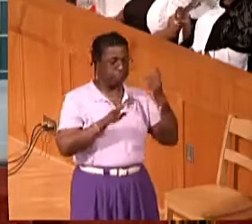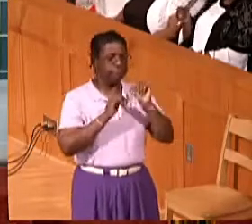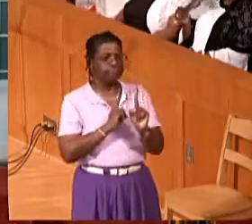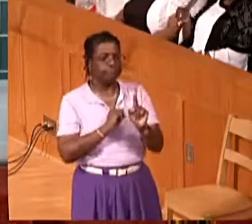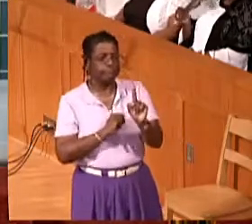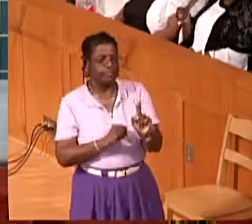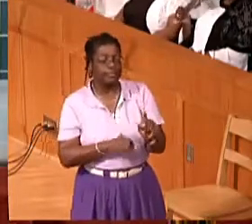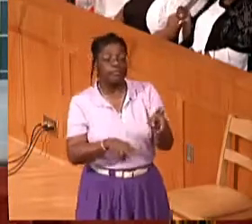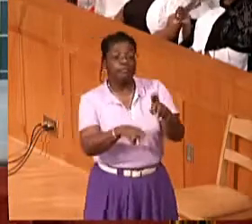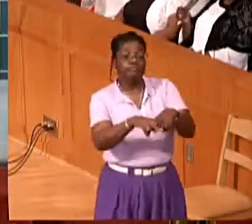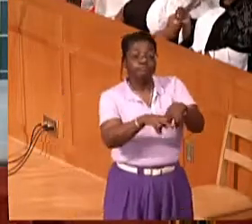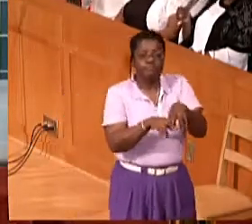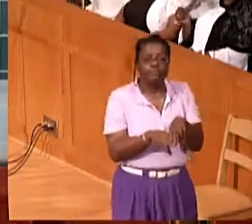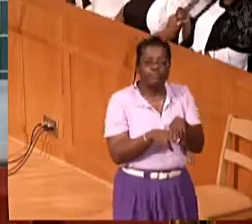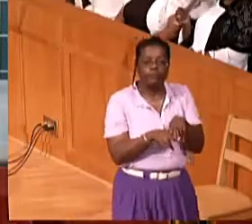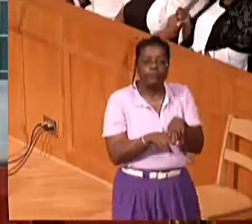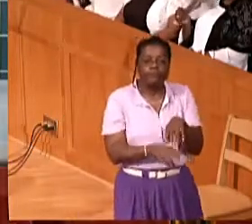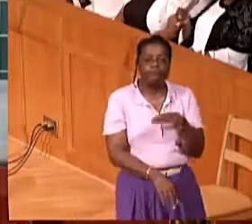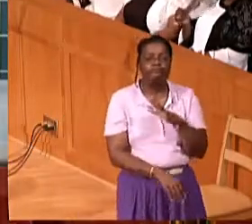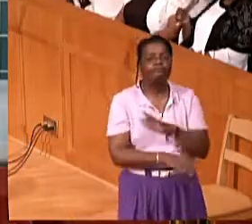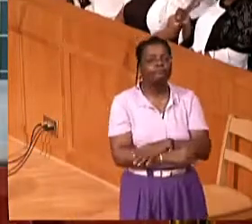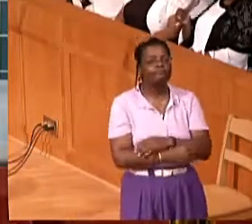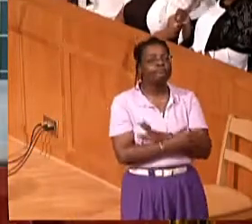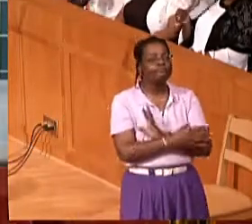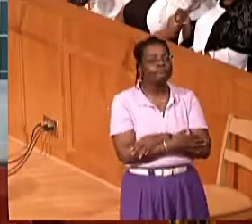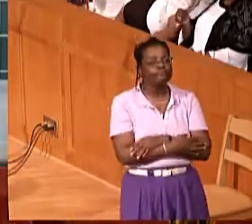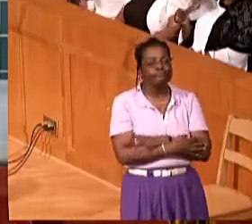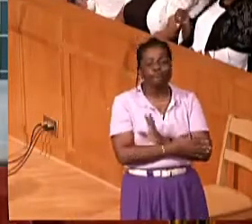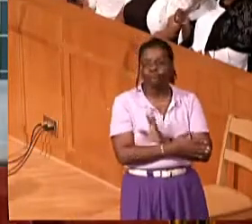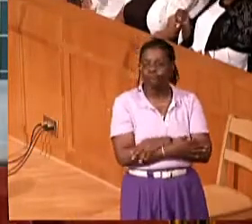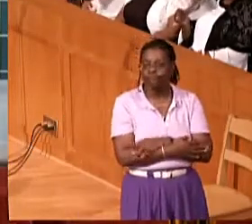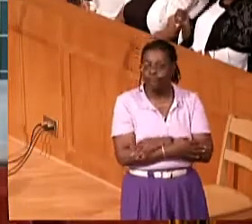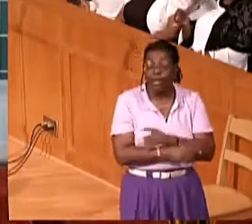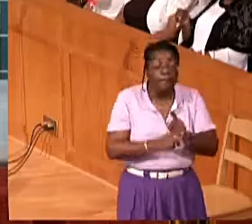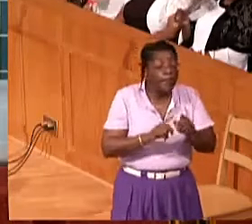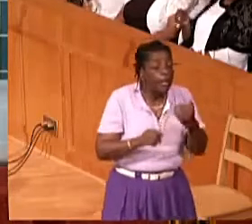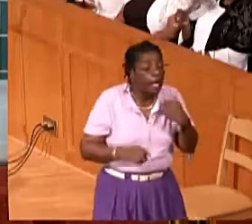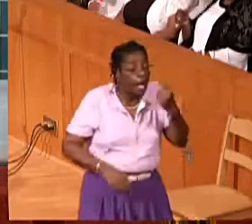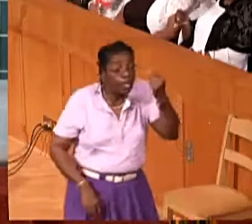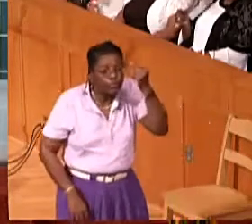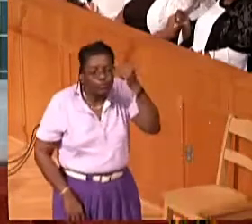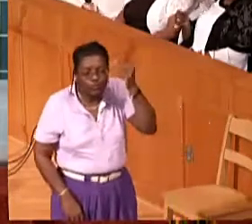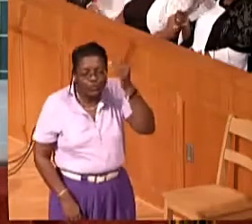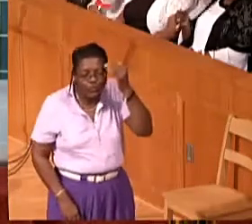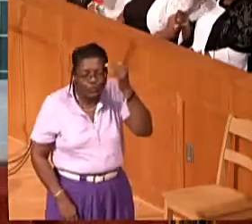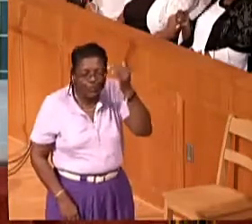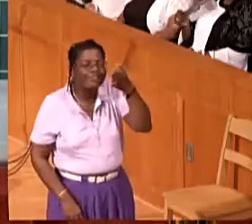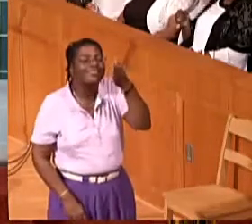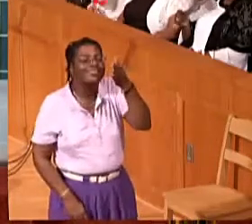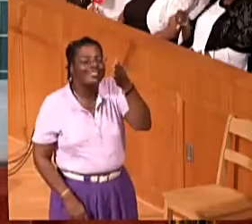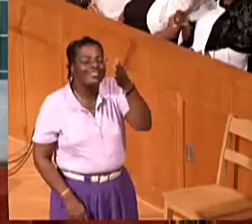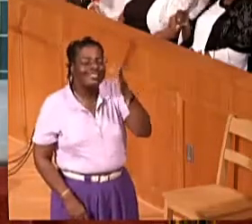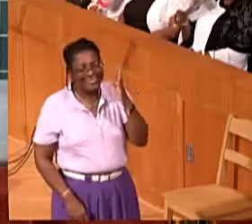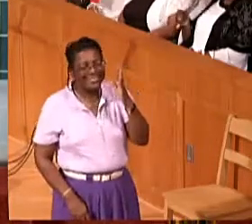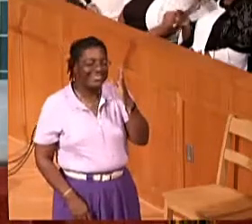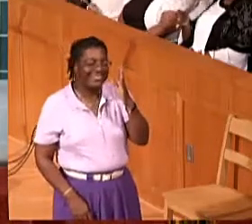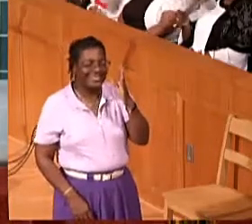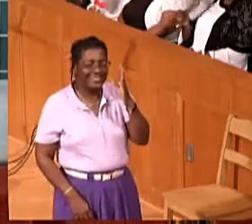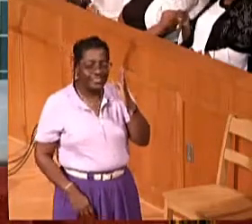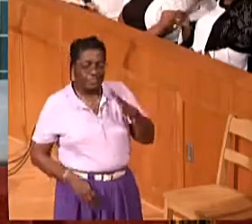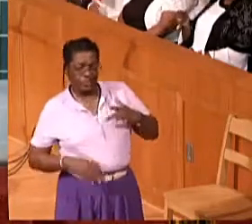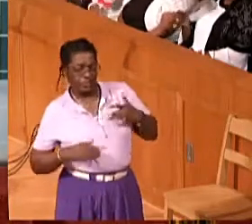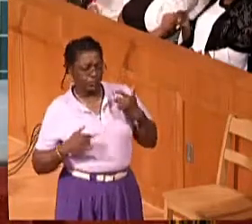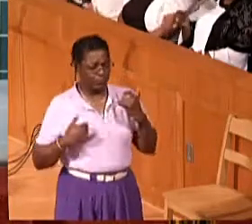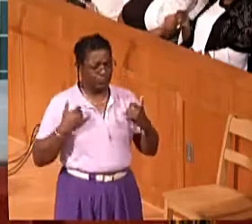But I've discovered that the joy of the Lord is my strength. I don't have to look like I'm sad. I don't have to